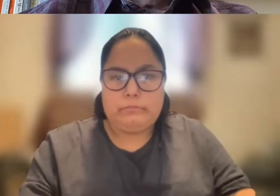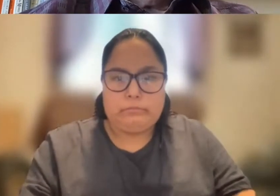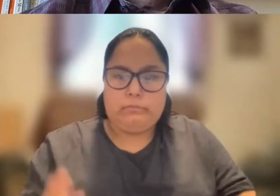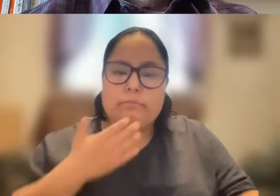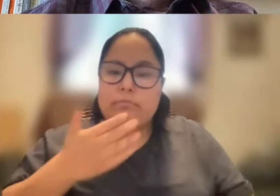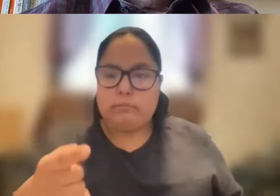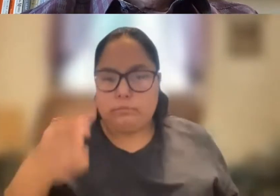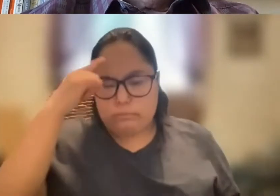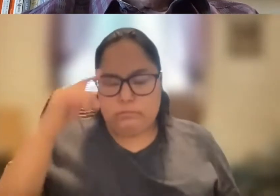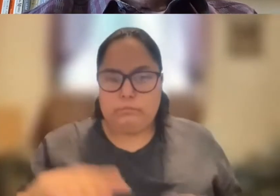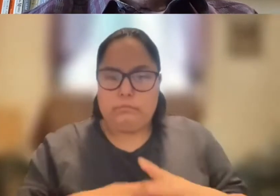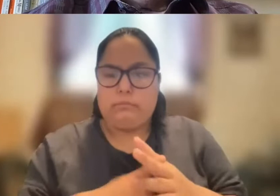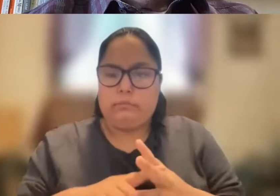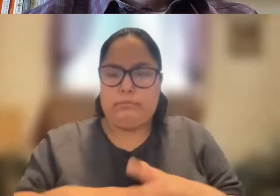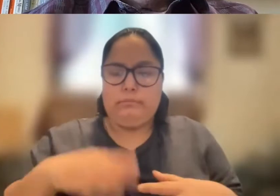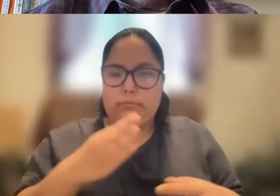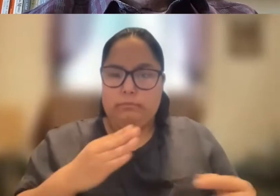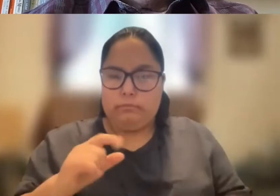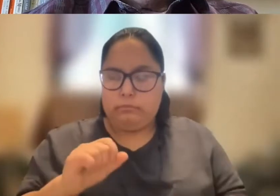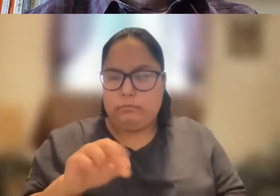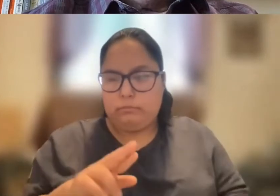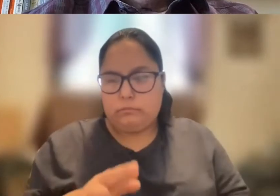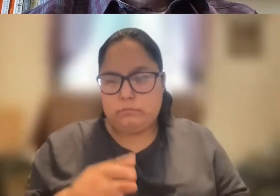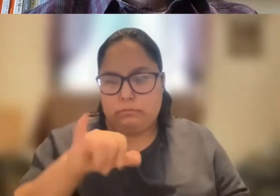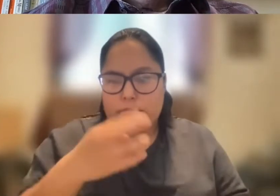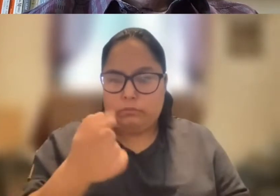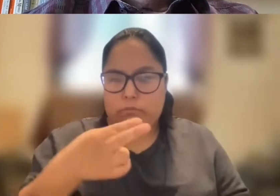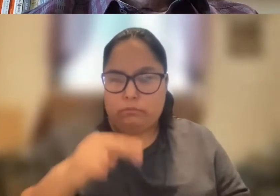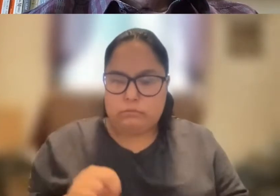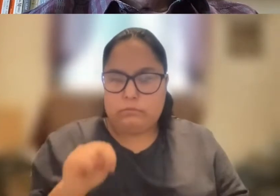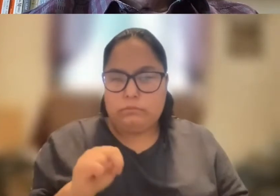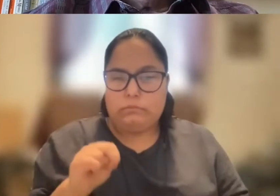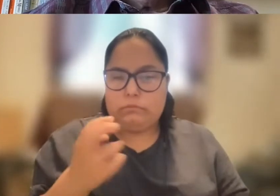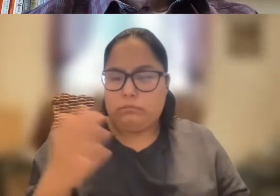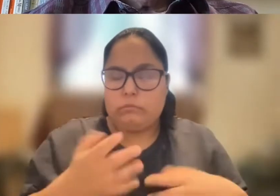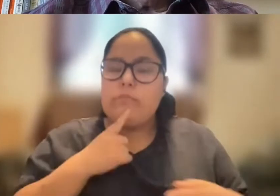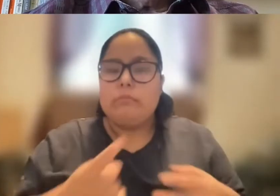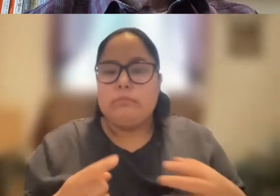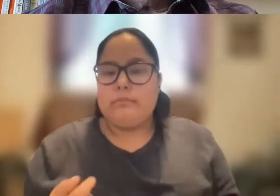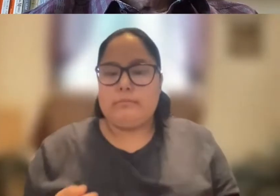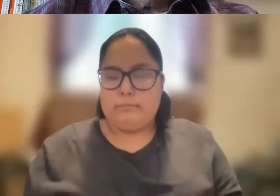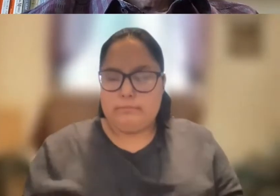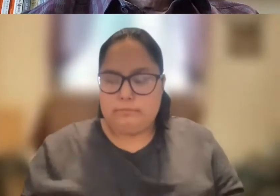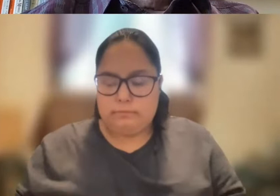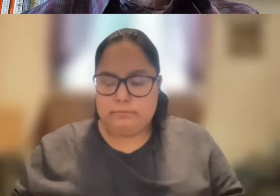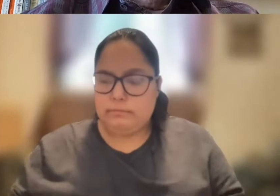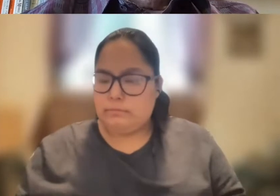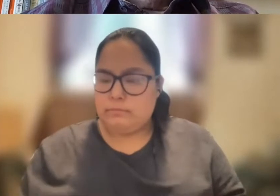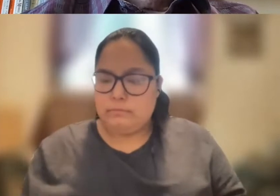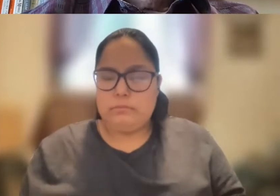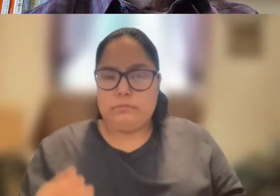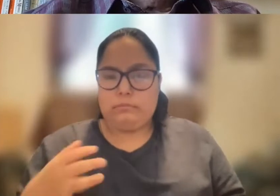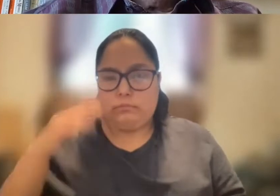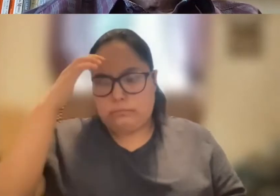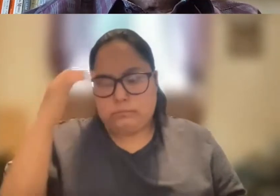to begin by thanking John for what he's had to say today. I